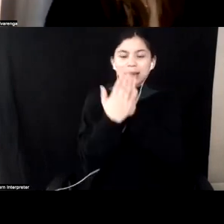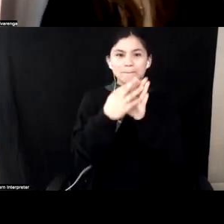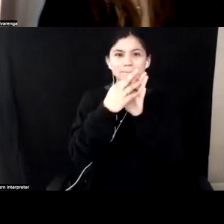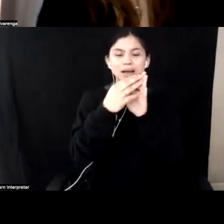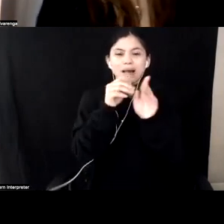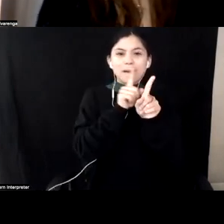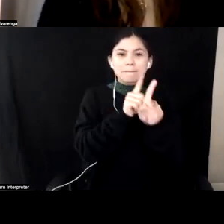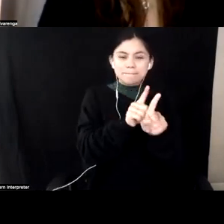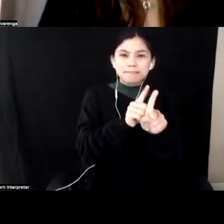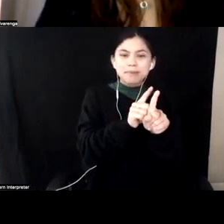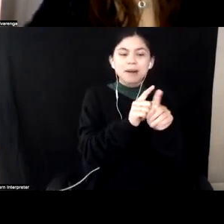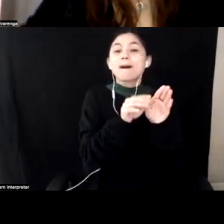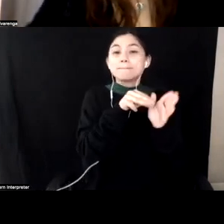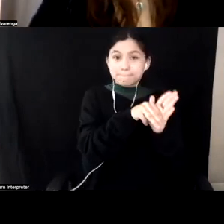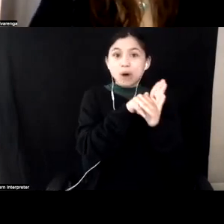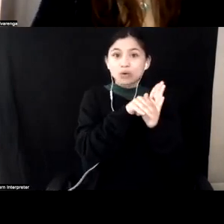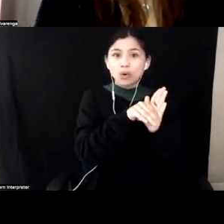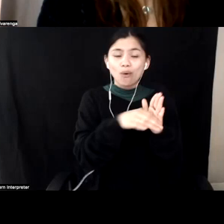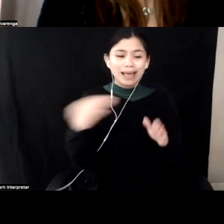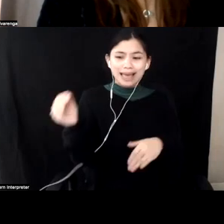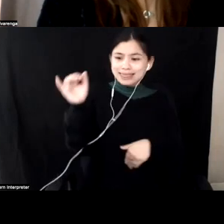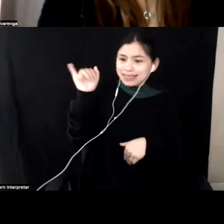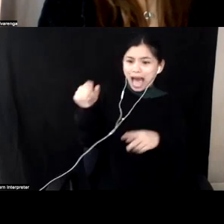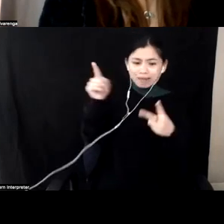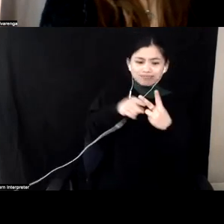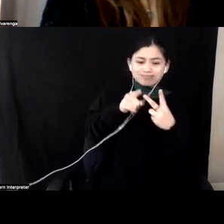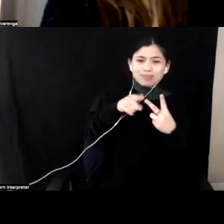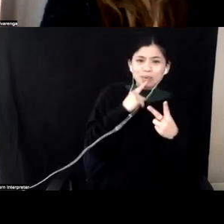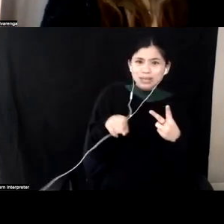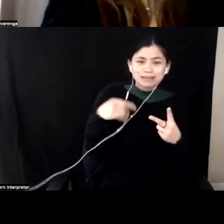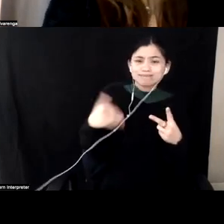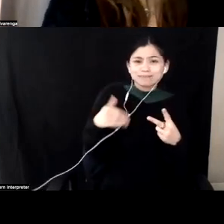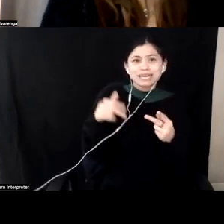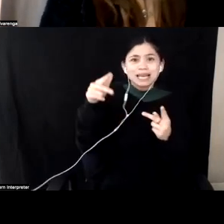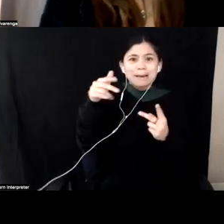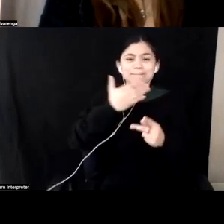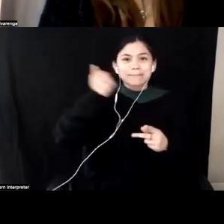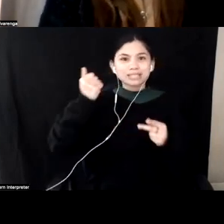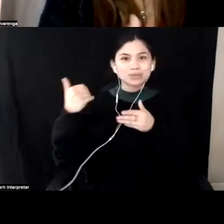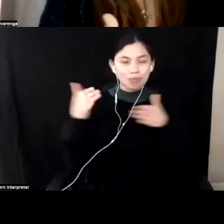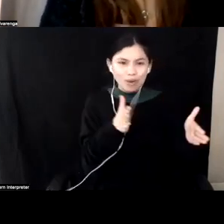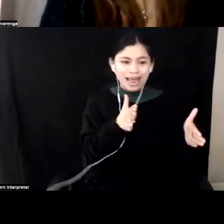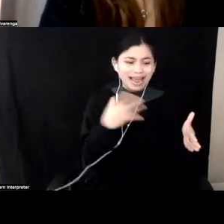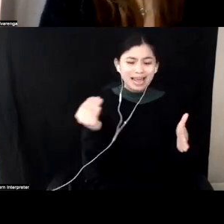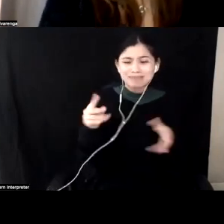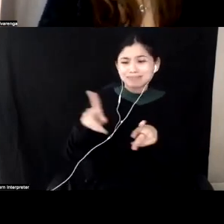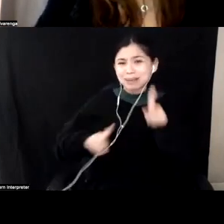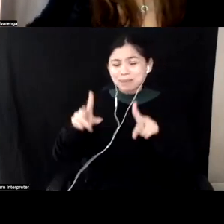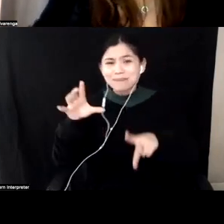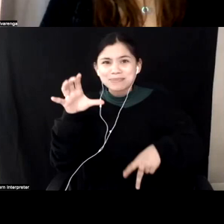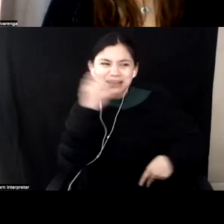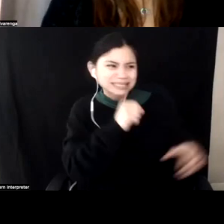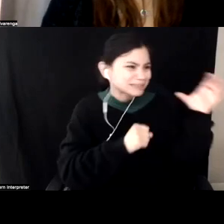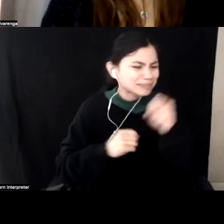really is the ideal way. And it gets missed many of the times when we're working